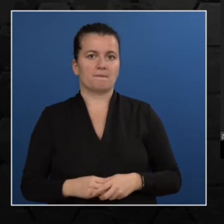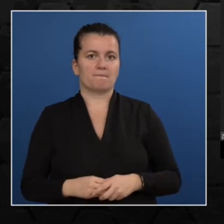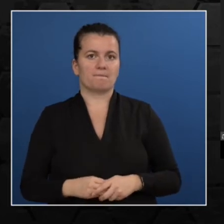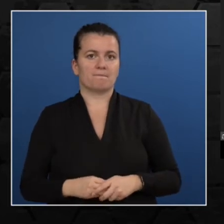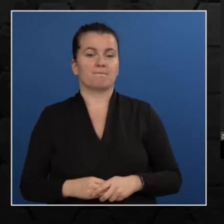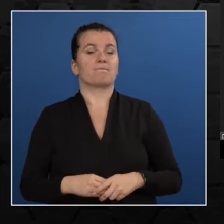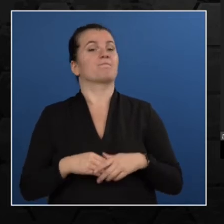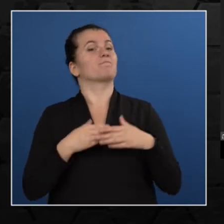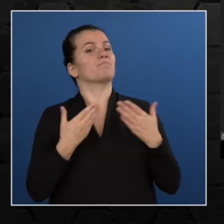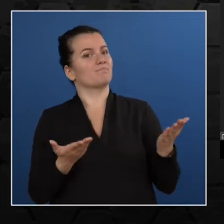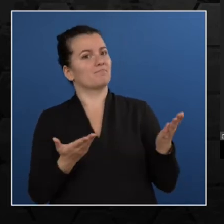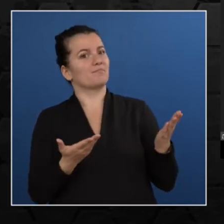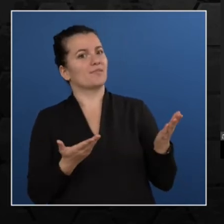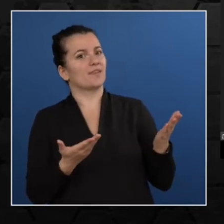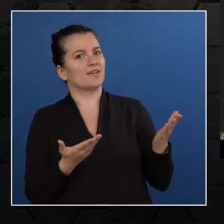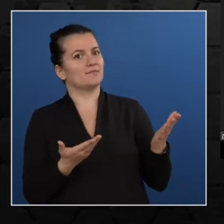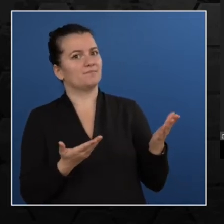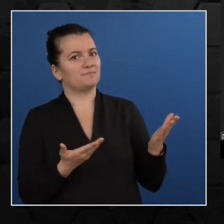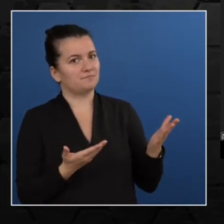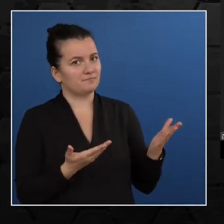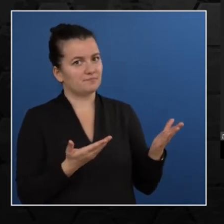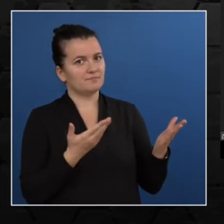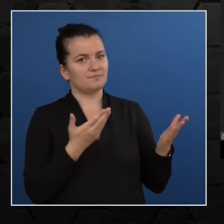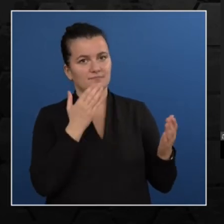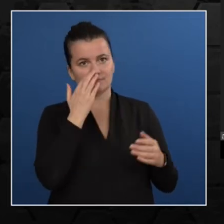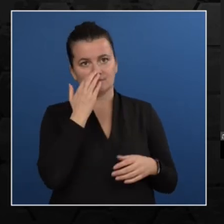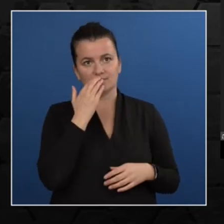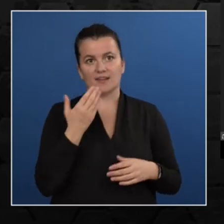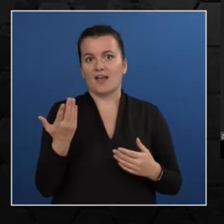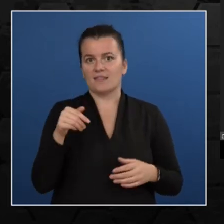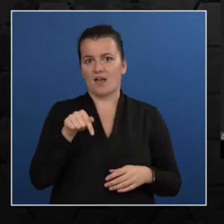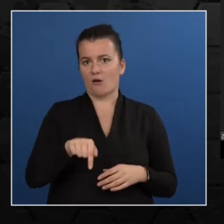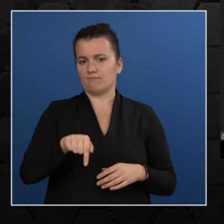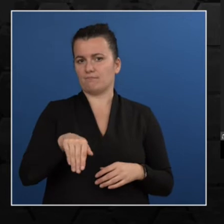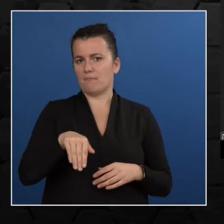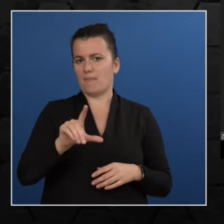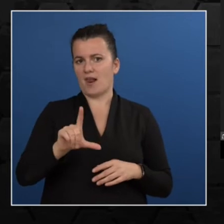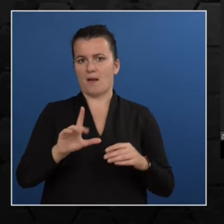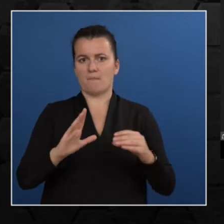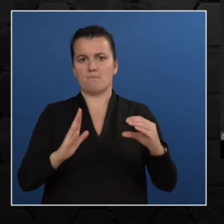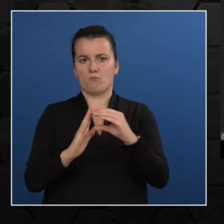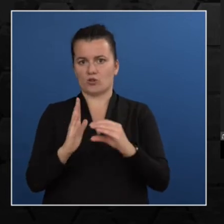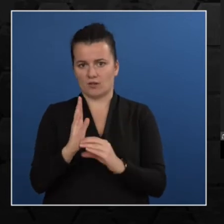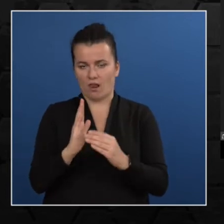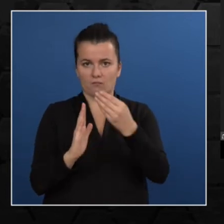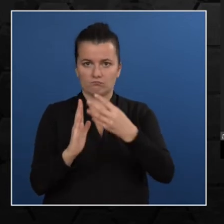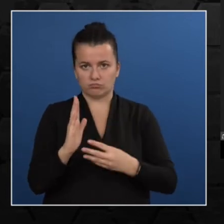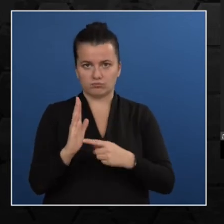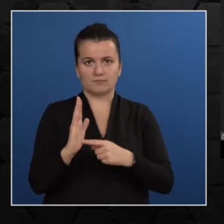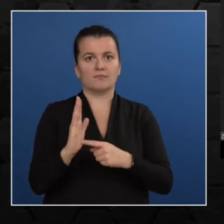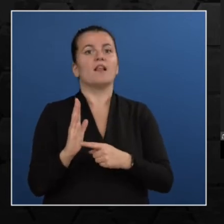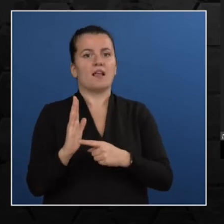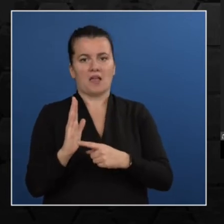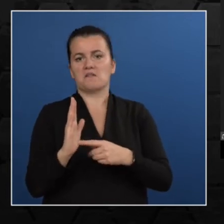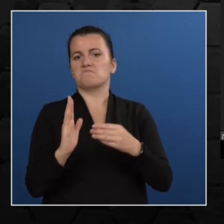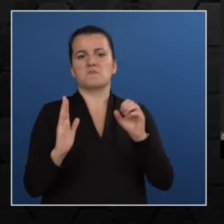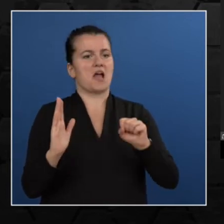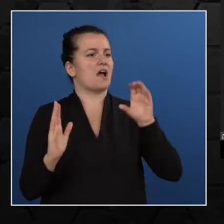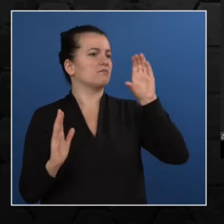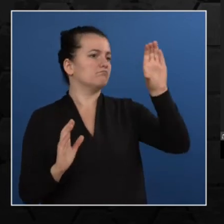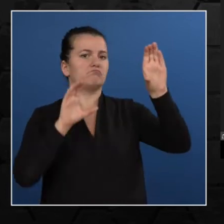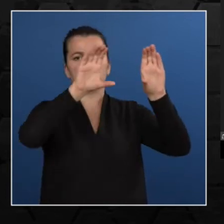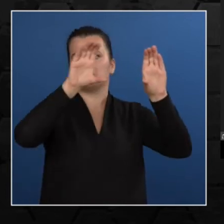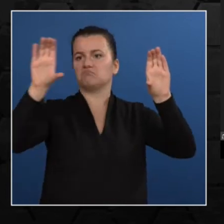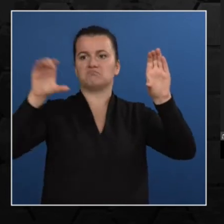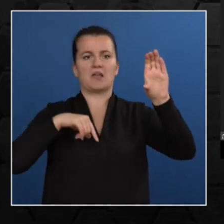So now your machine learning model has machine learning capabilities has been added to your project. So now after it's been added